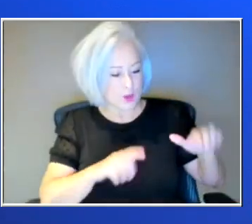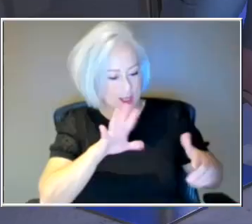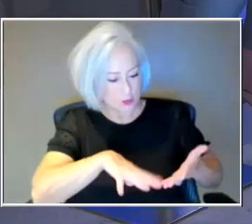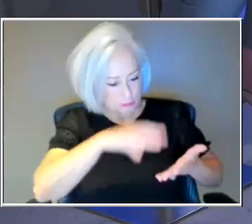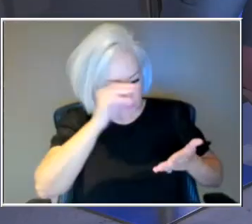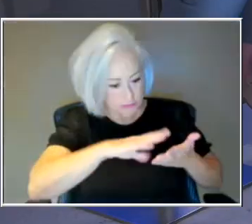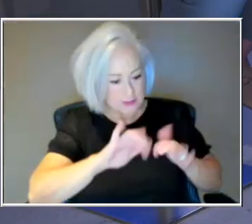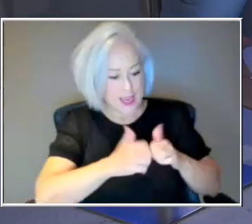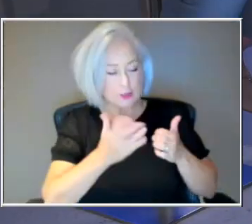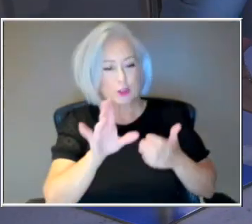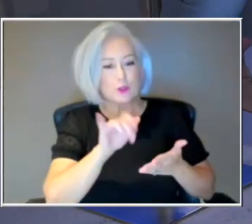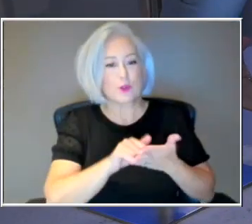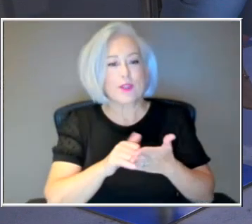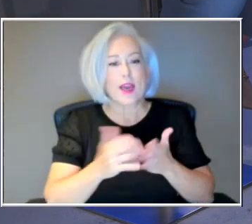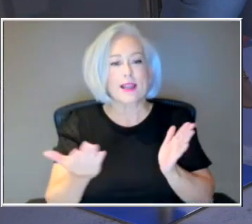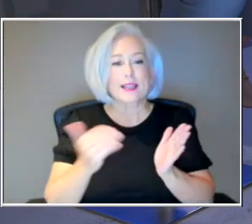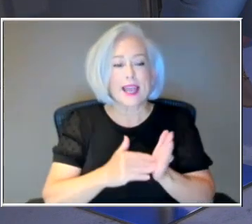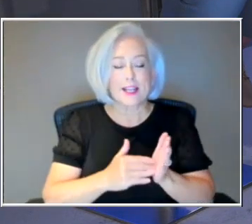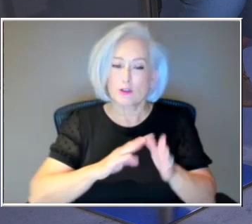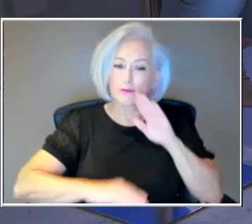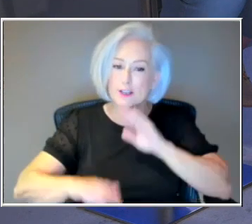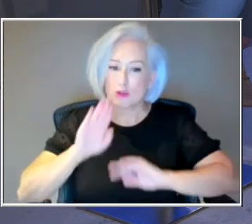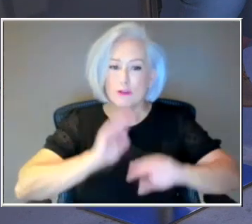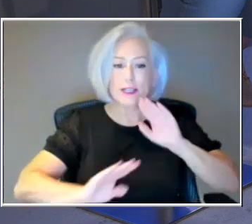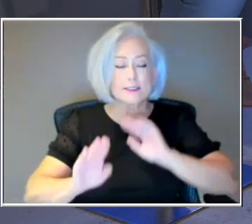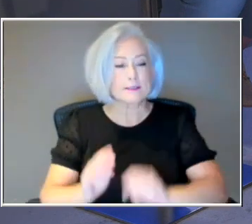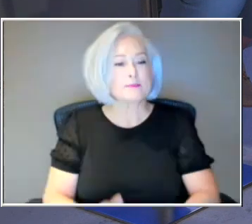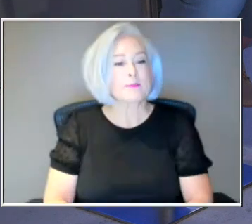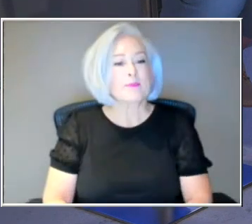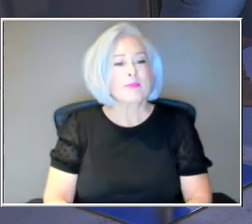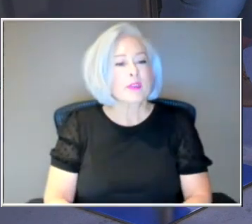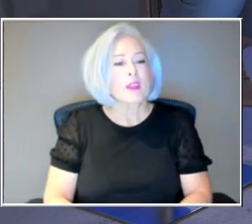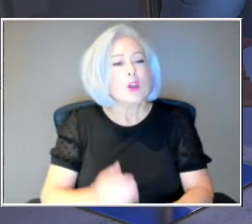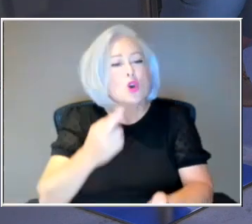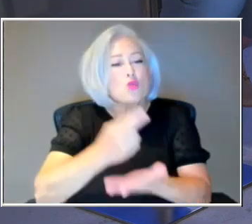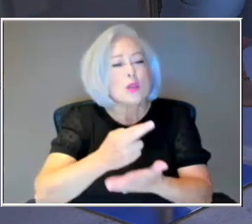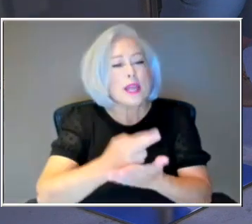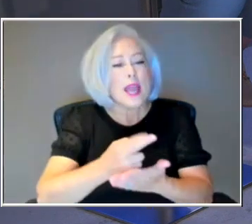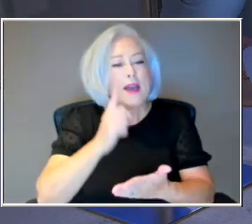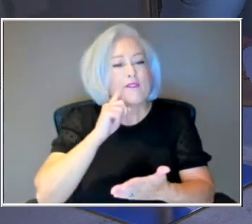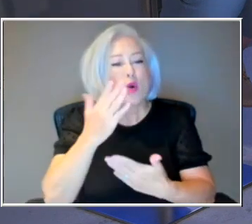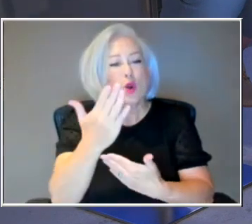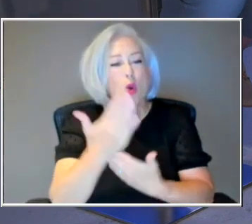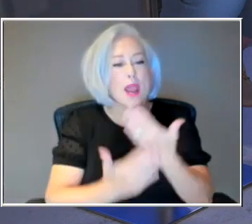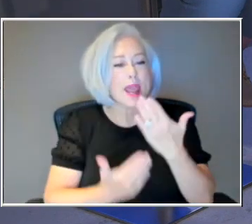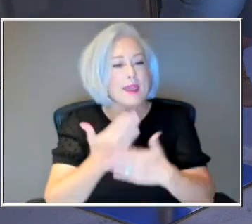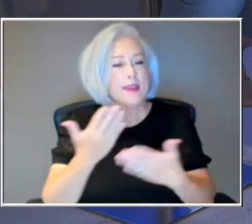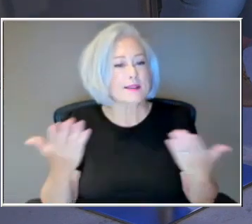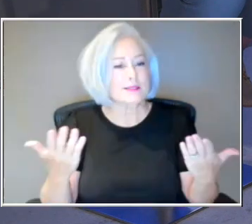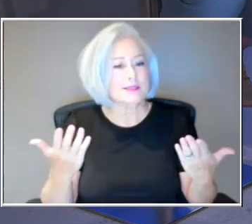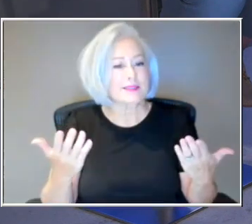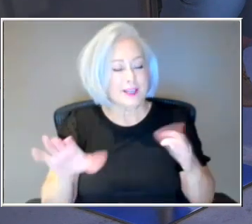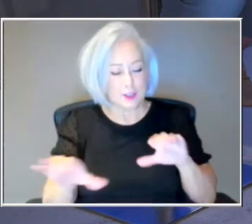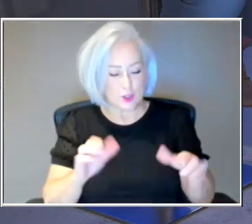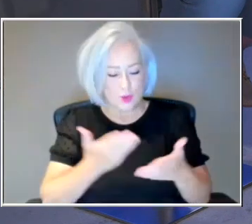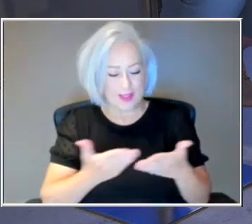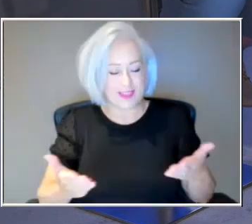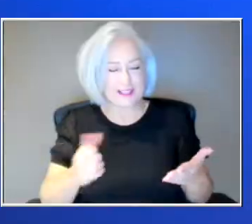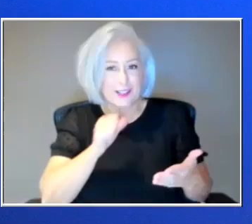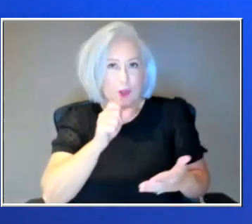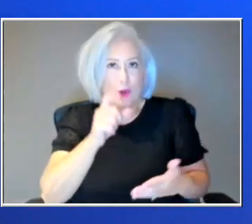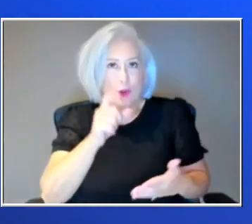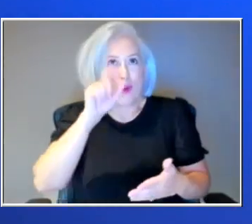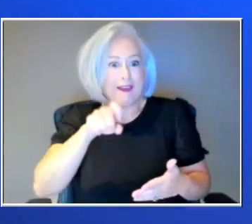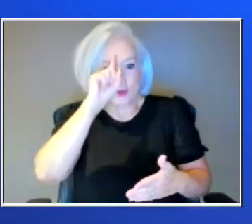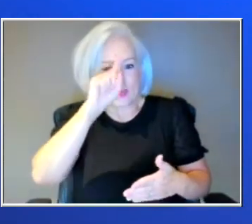what was the rehab like to get your hands back doing the things that, like you said, we all take for granted? Well,